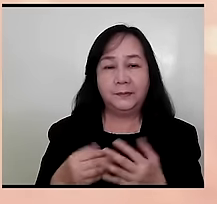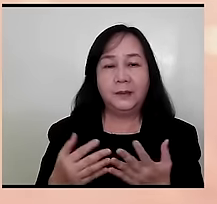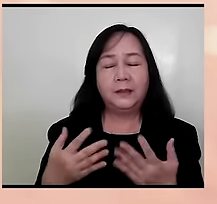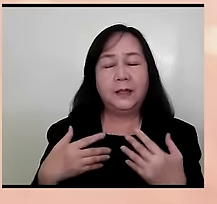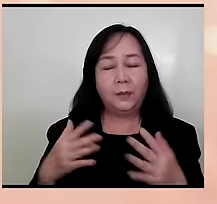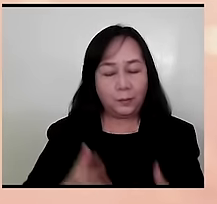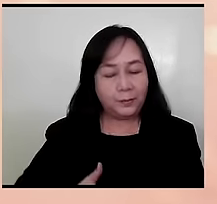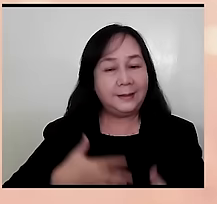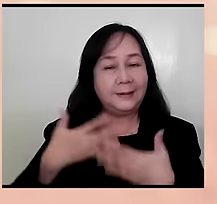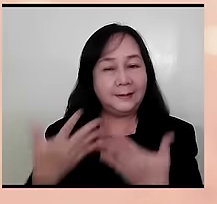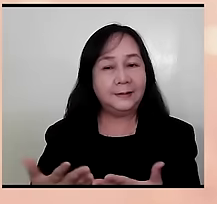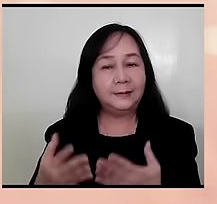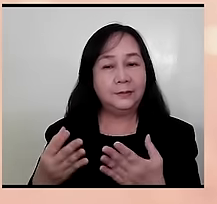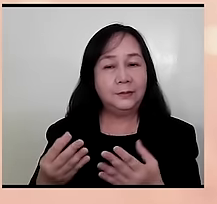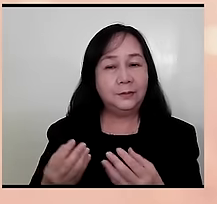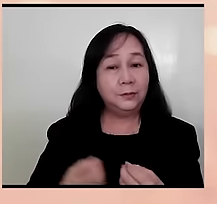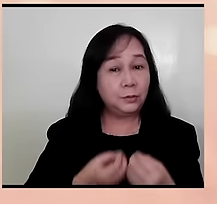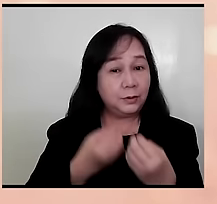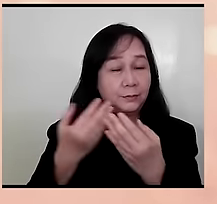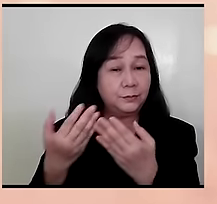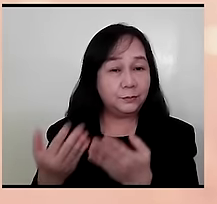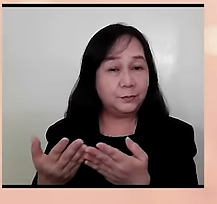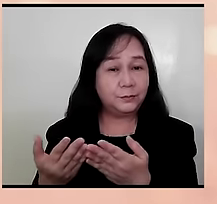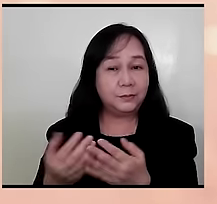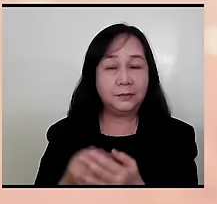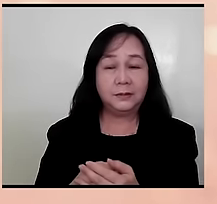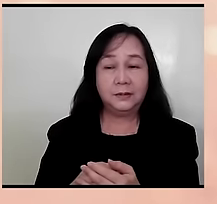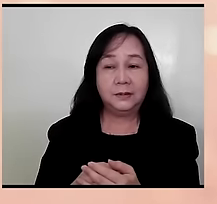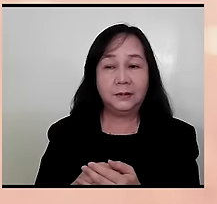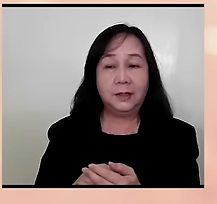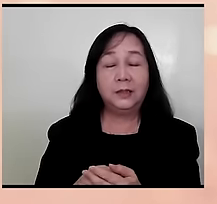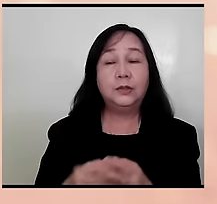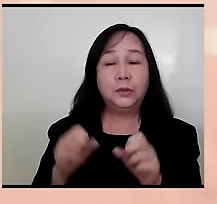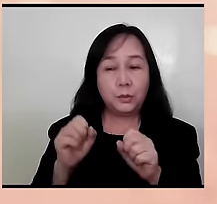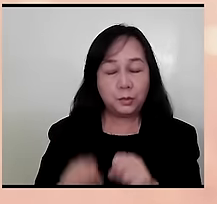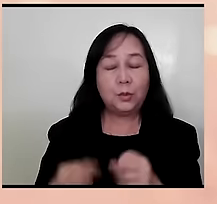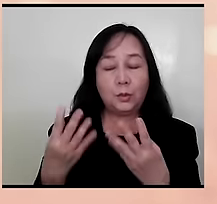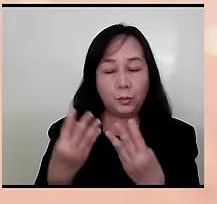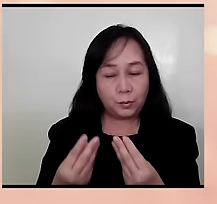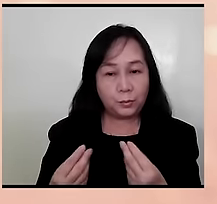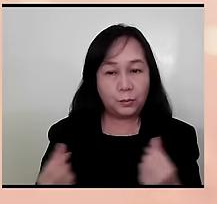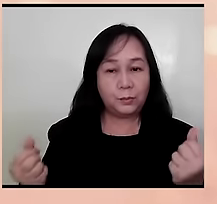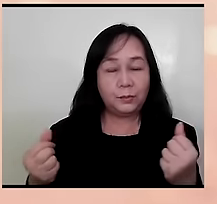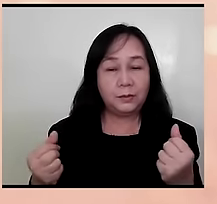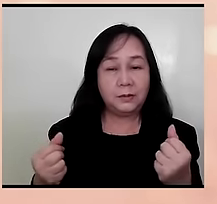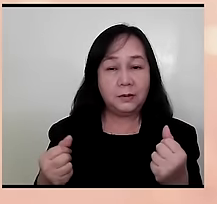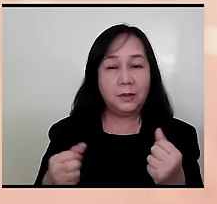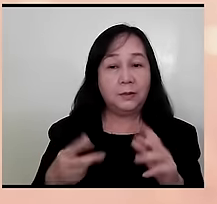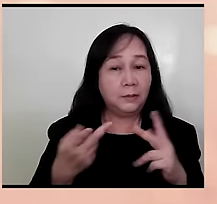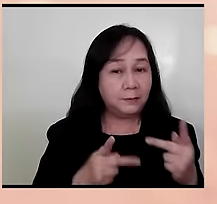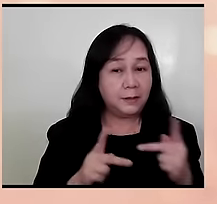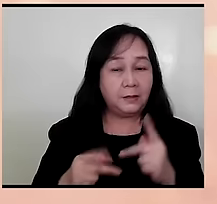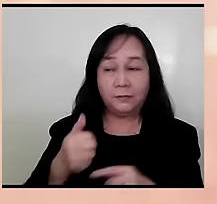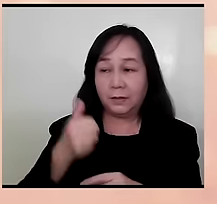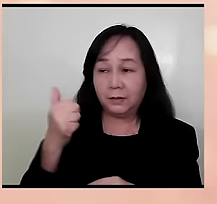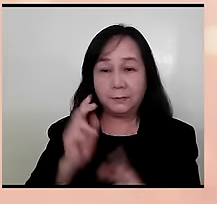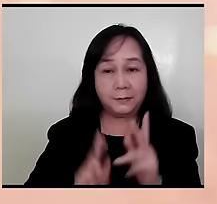be wounded in order to heal the wounds of others.